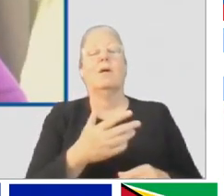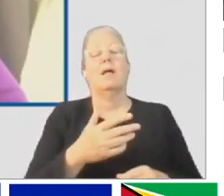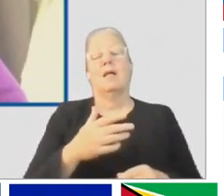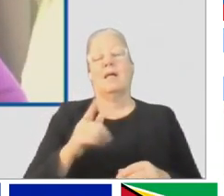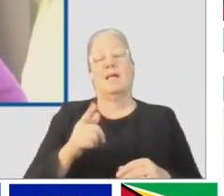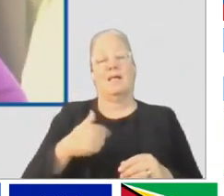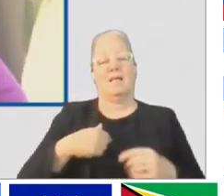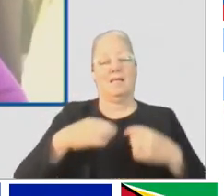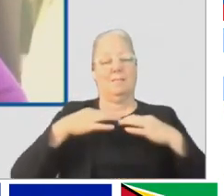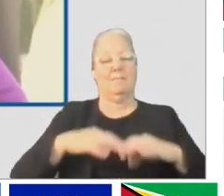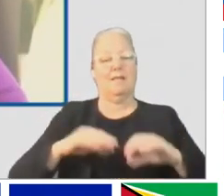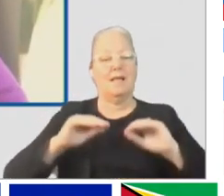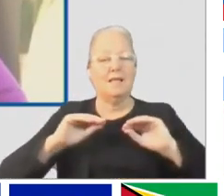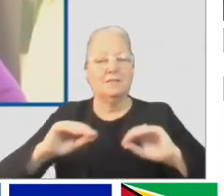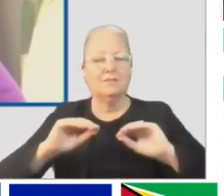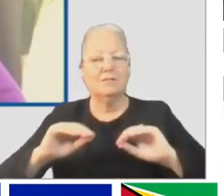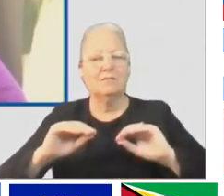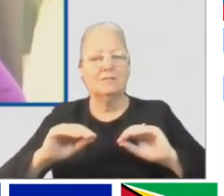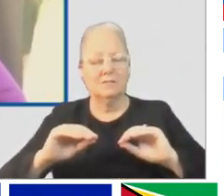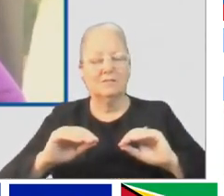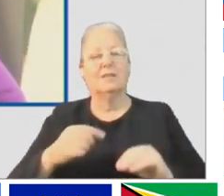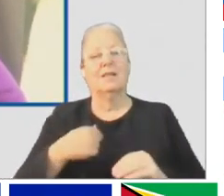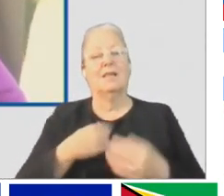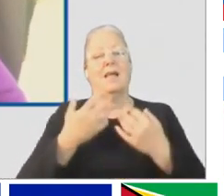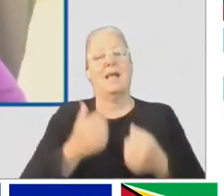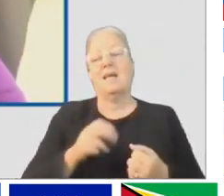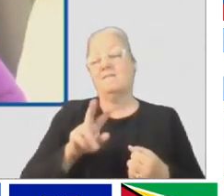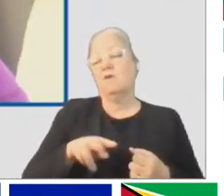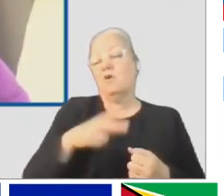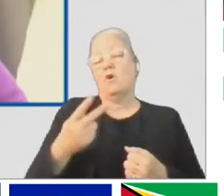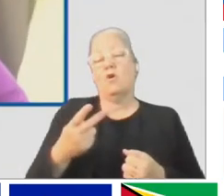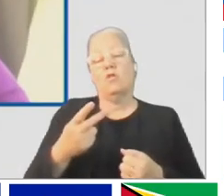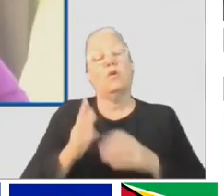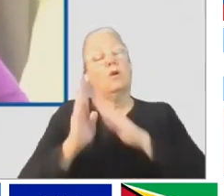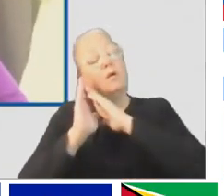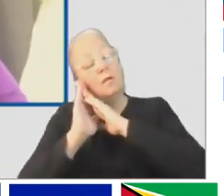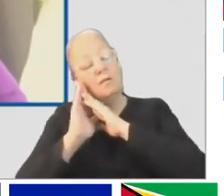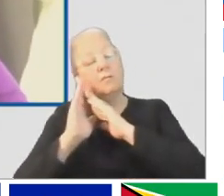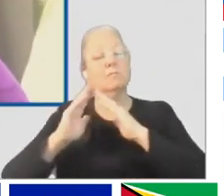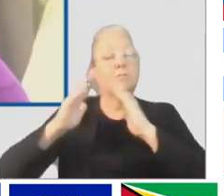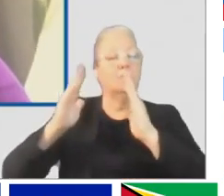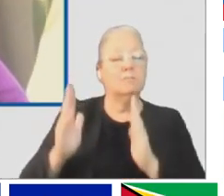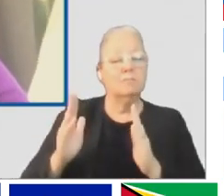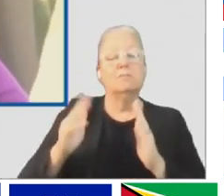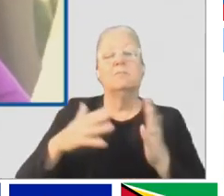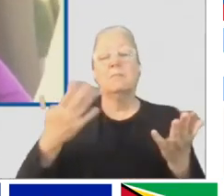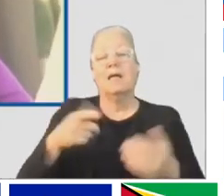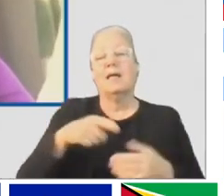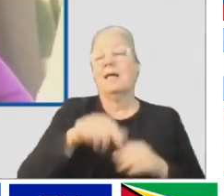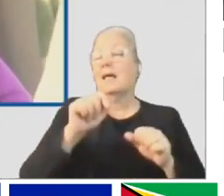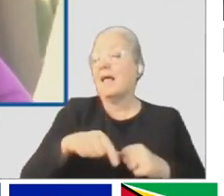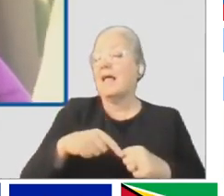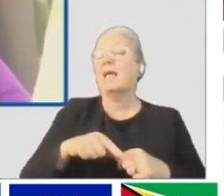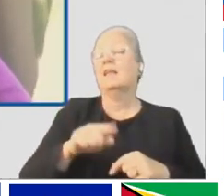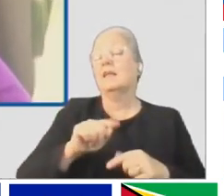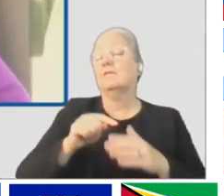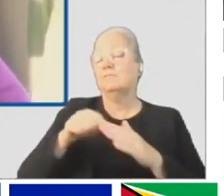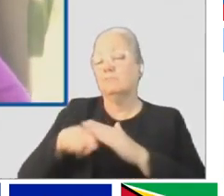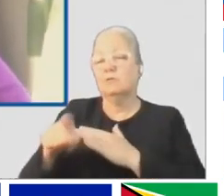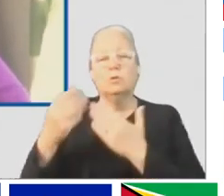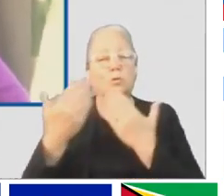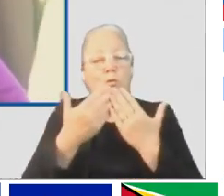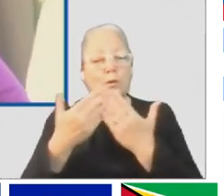providing alternative accommodation for those families so that we can get the schools up and running. We partner with them in a lot of other